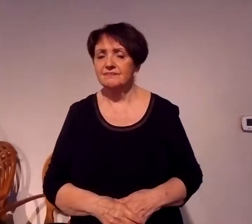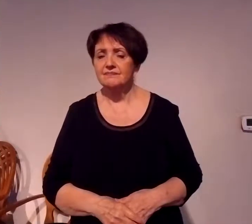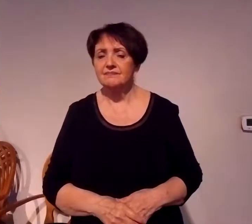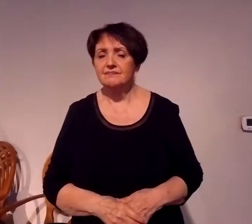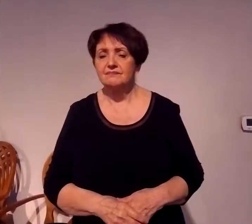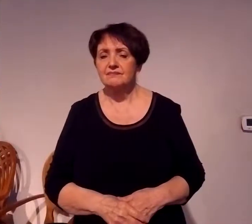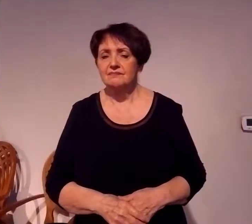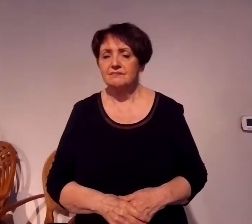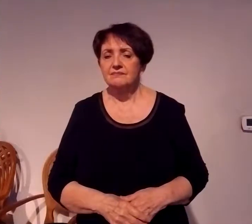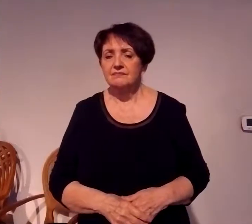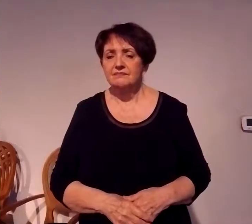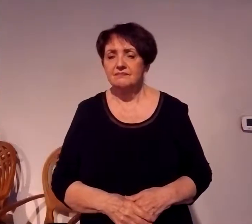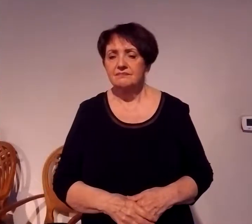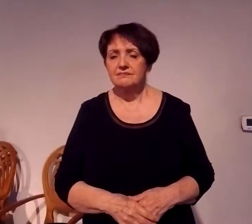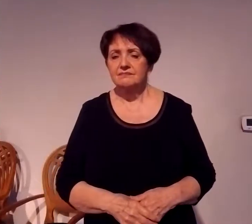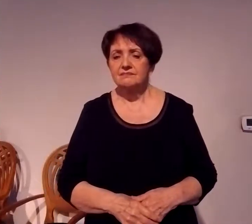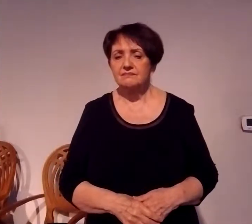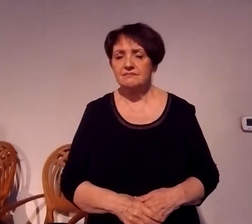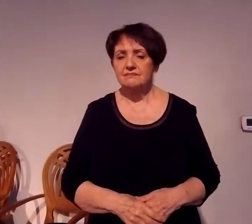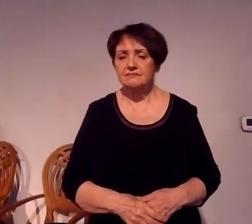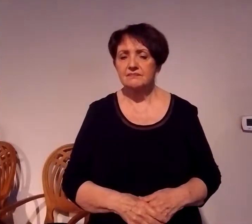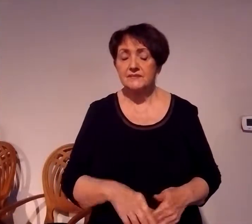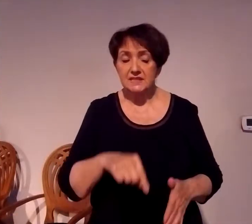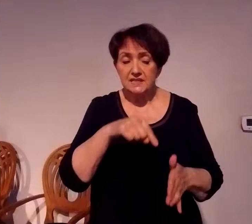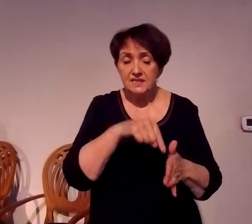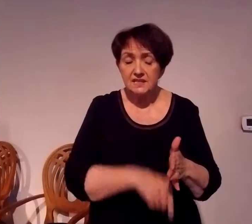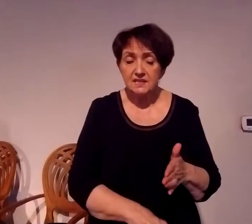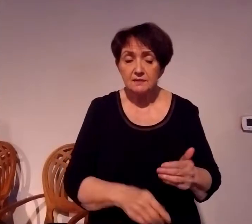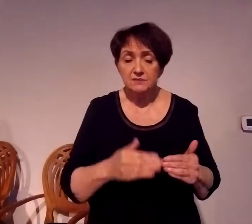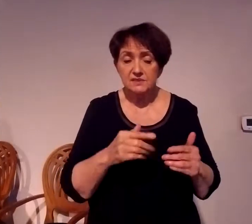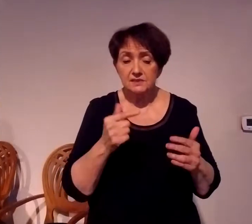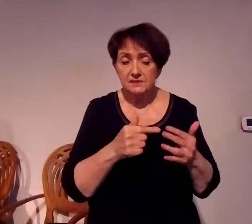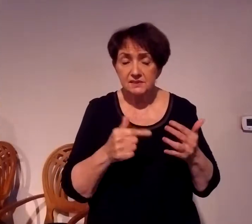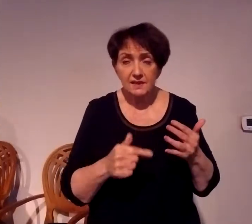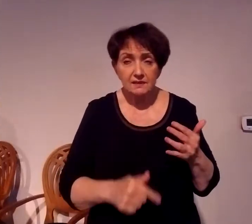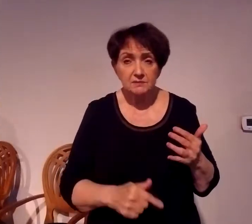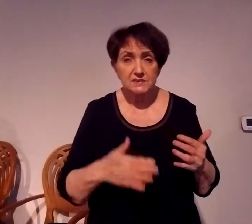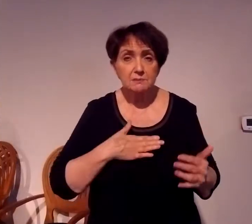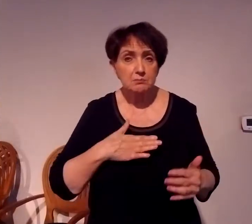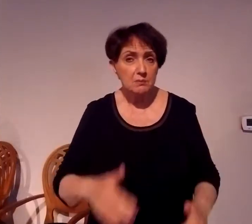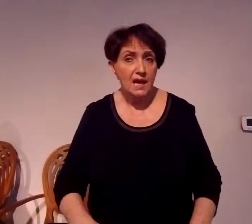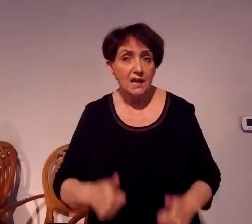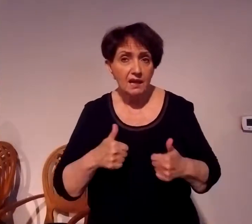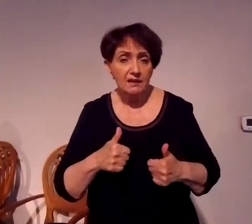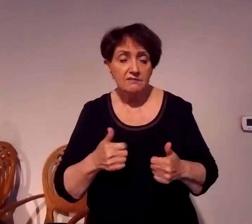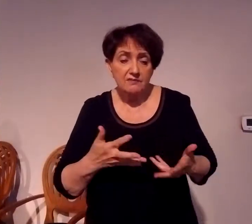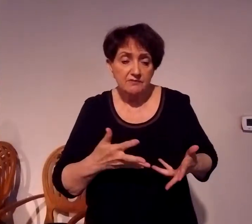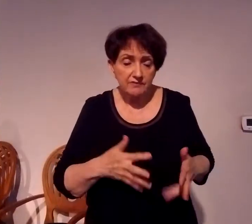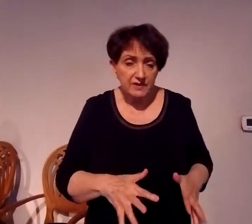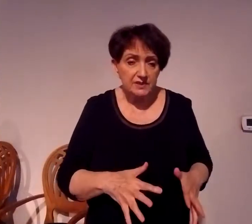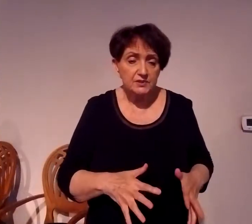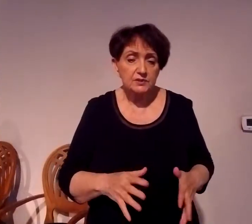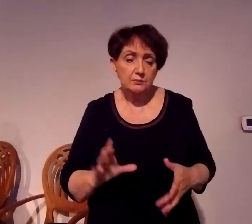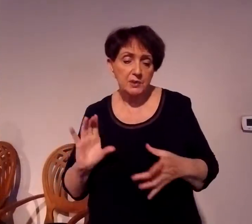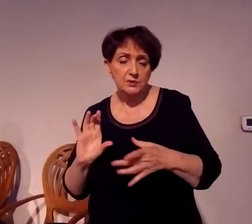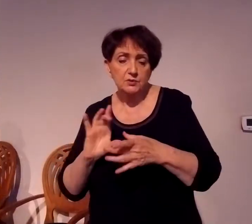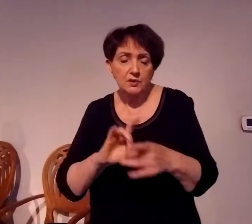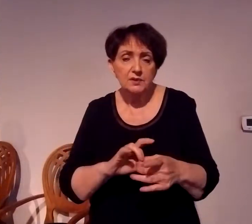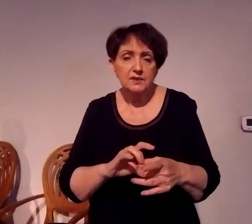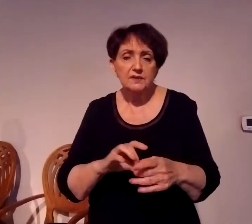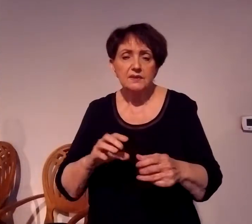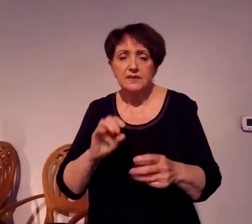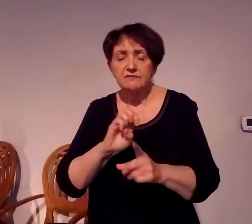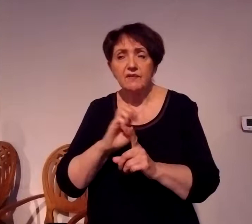After taking deep steps in my own life to care about the planet, to be part of the environmental movement, I remember